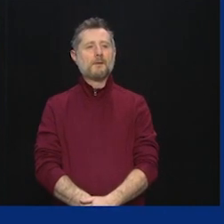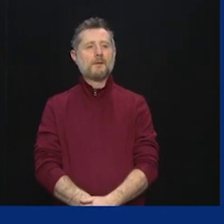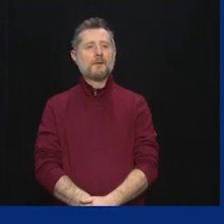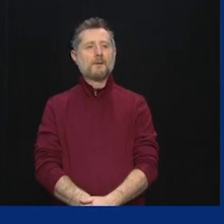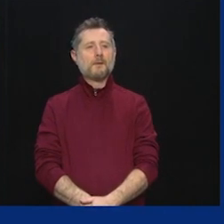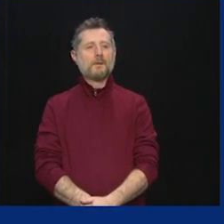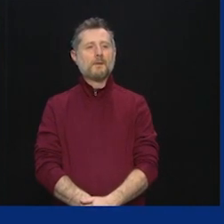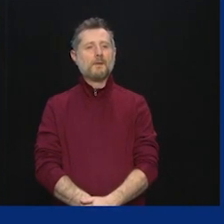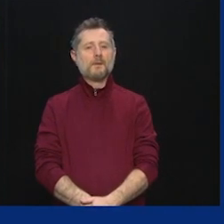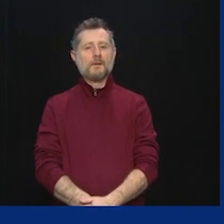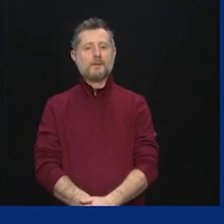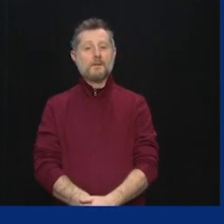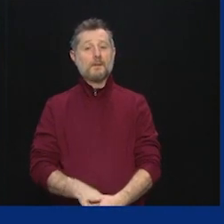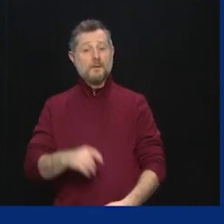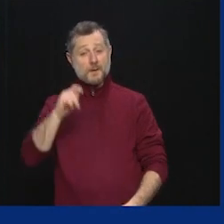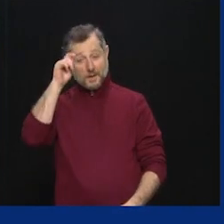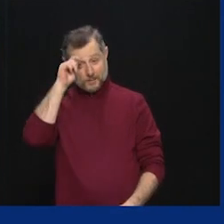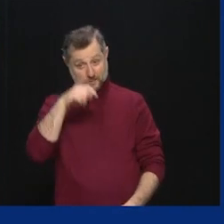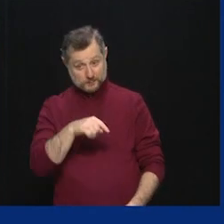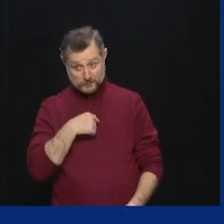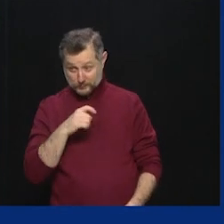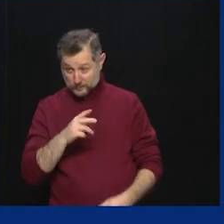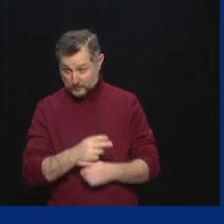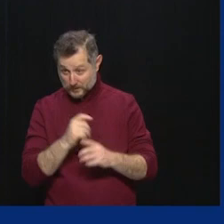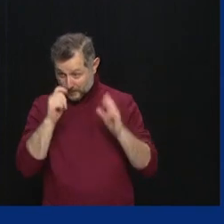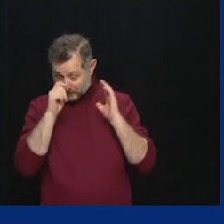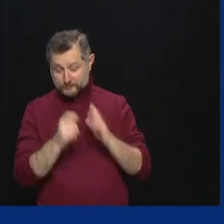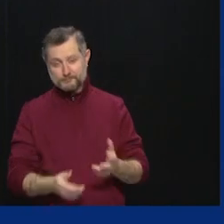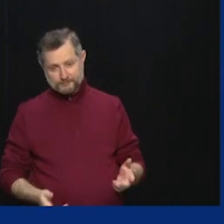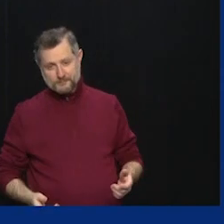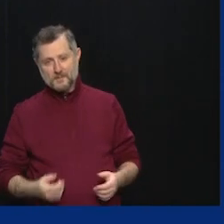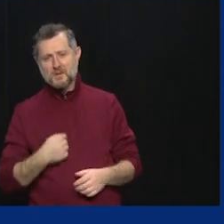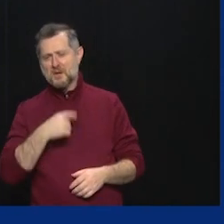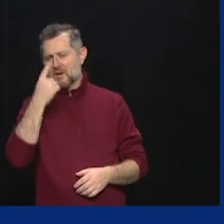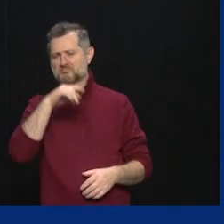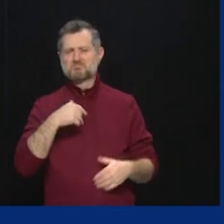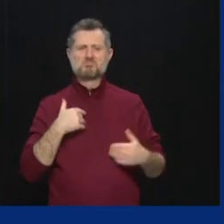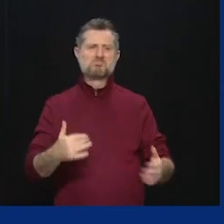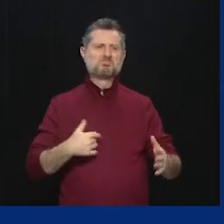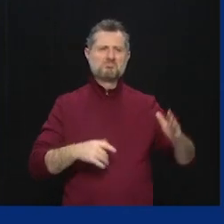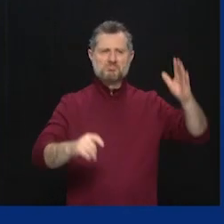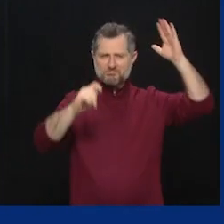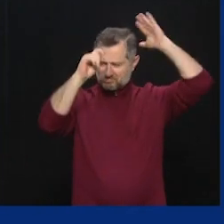Put it on? I'll be happy to put it on.